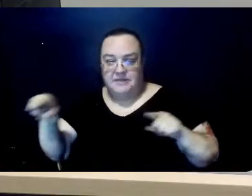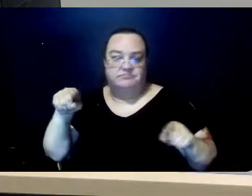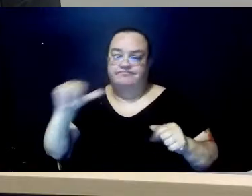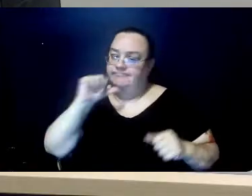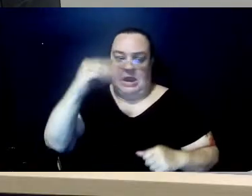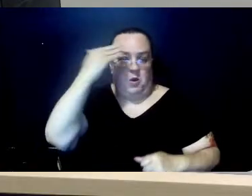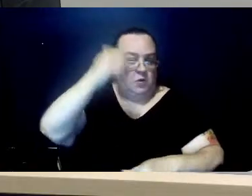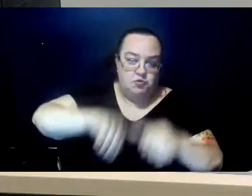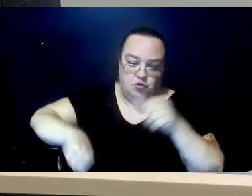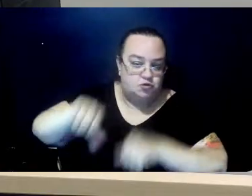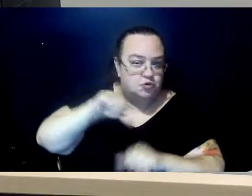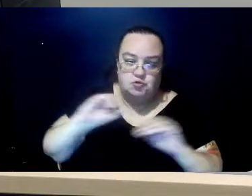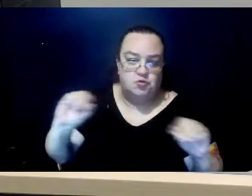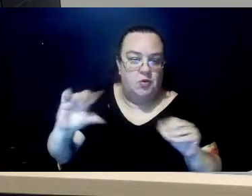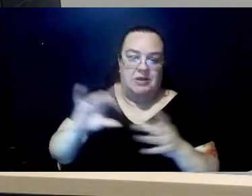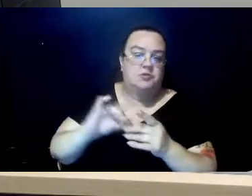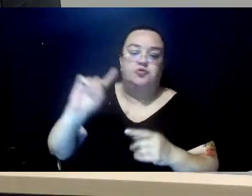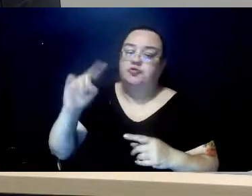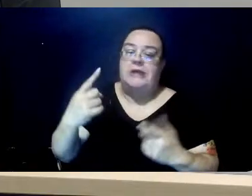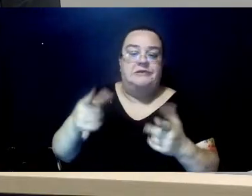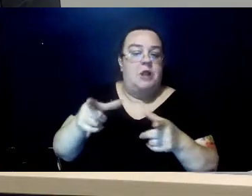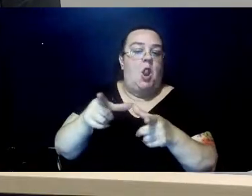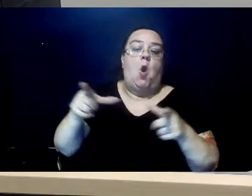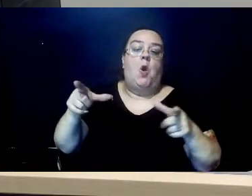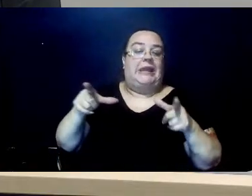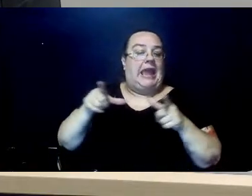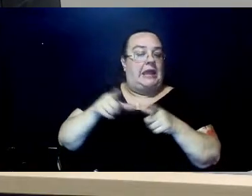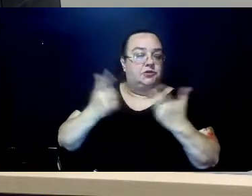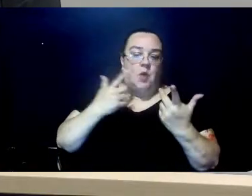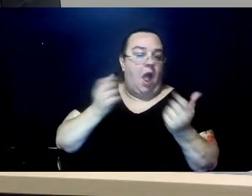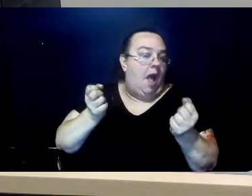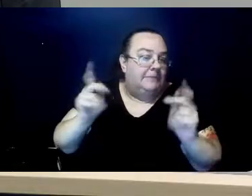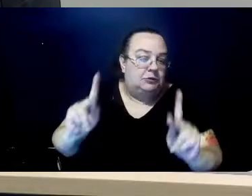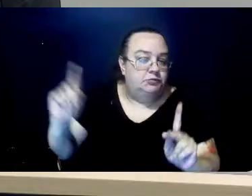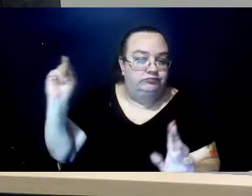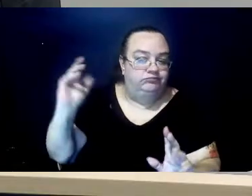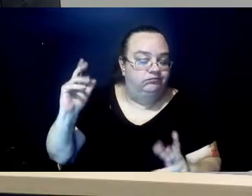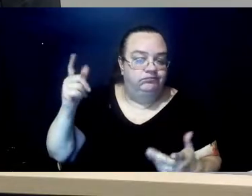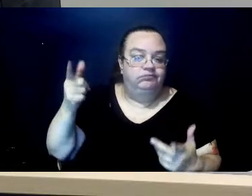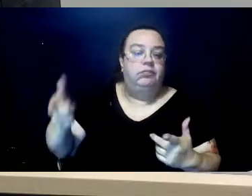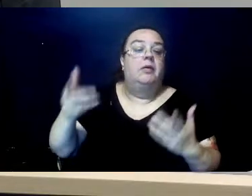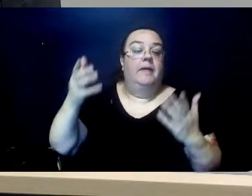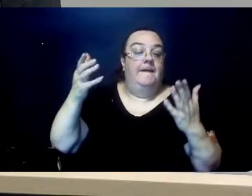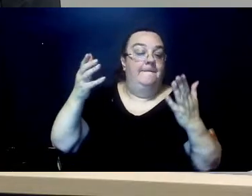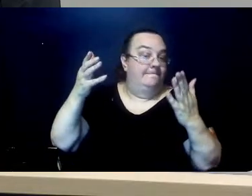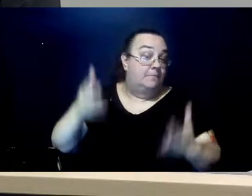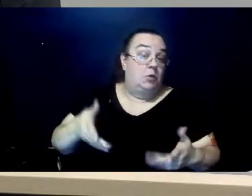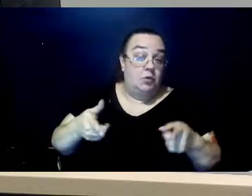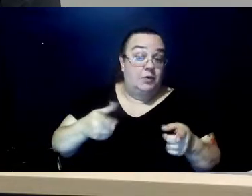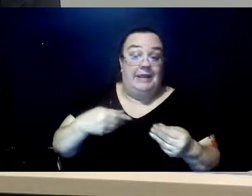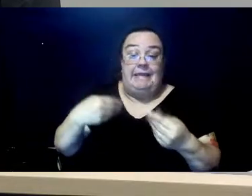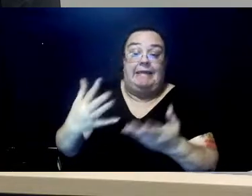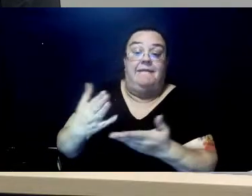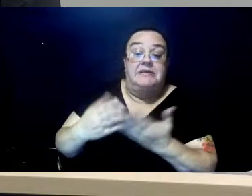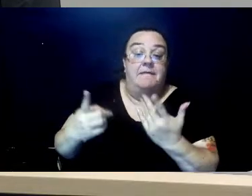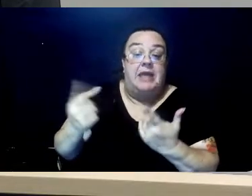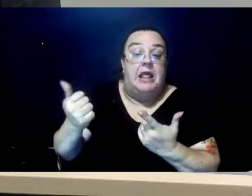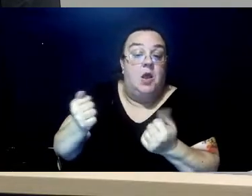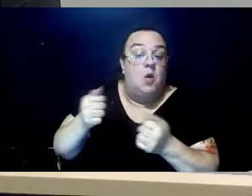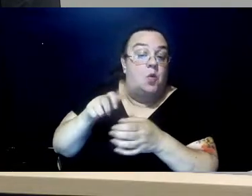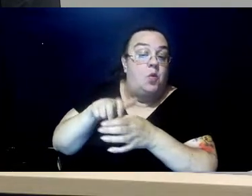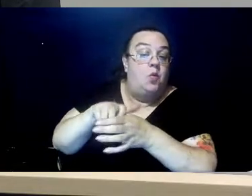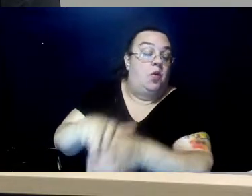a location of opportunity. The individual was giving someone else a ride, and that